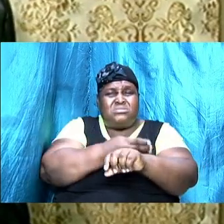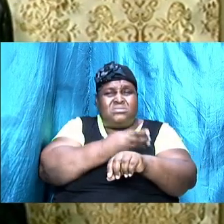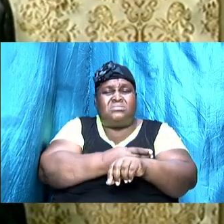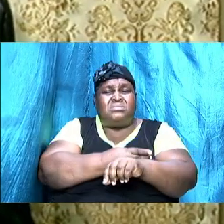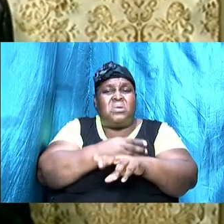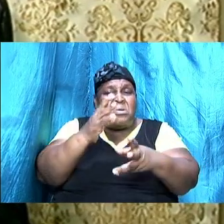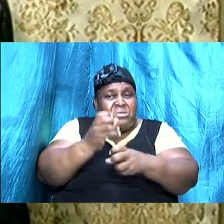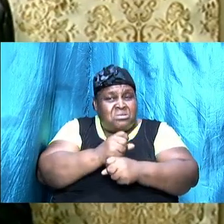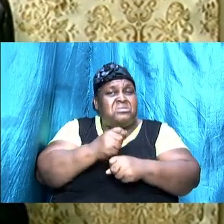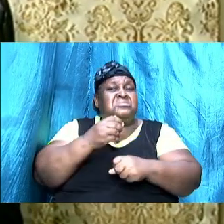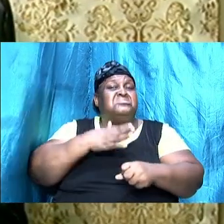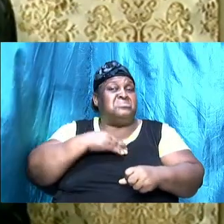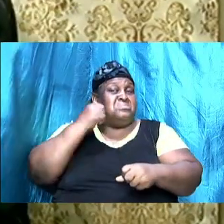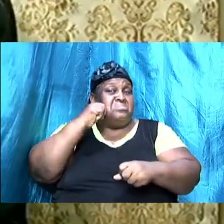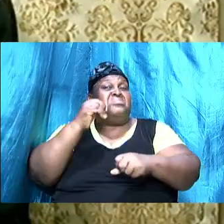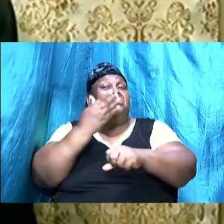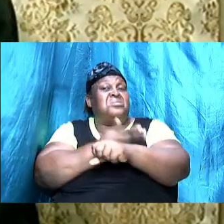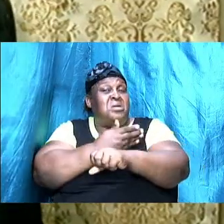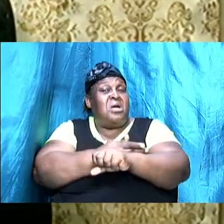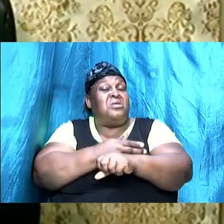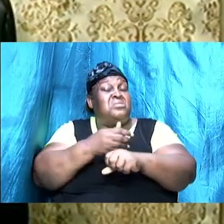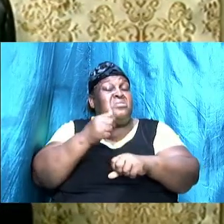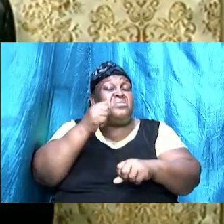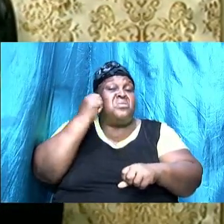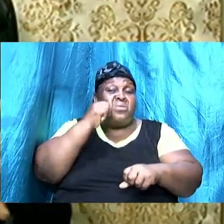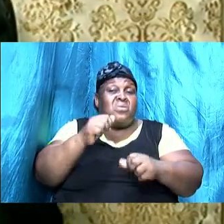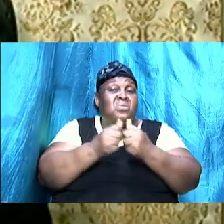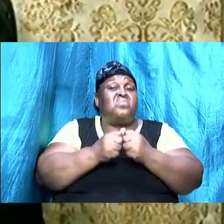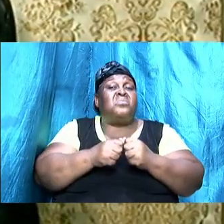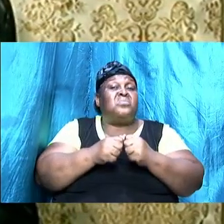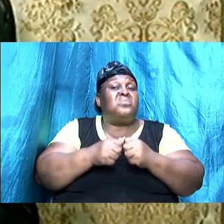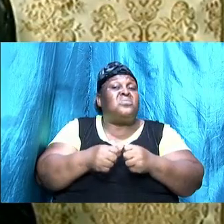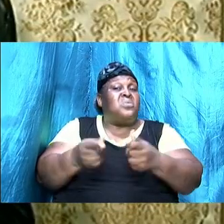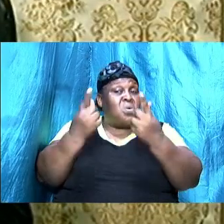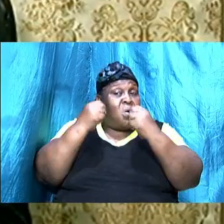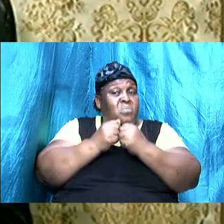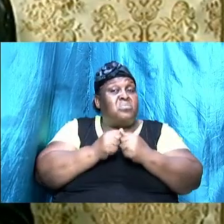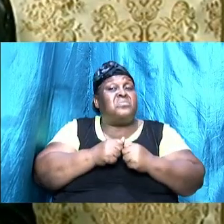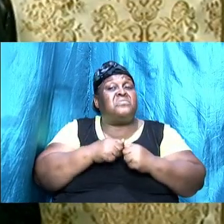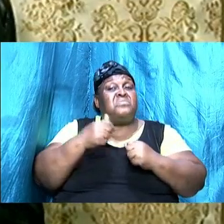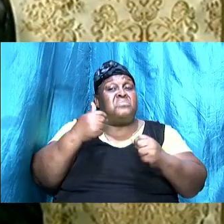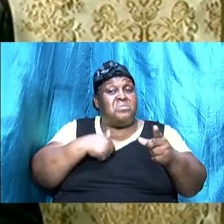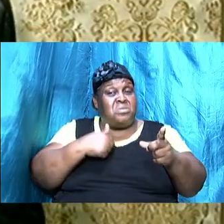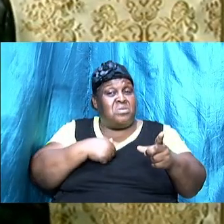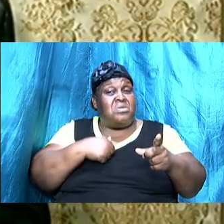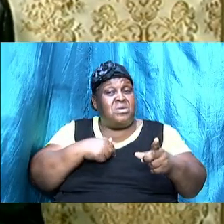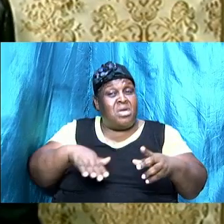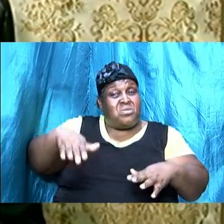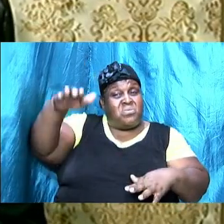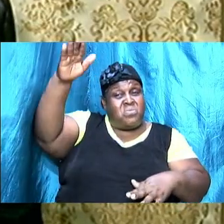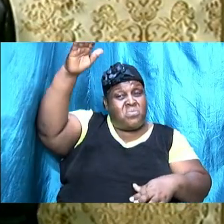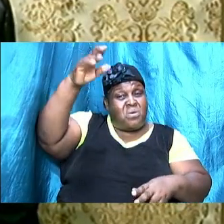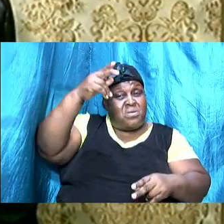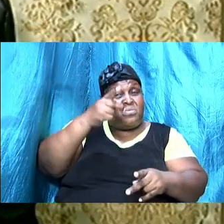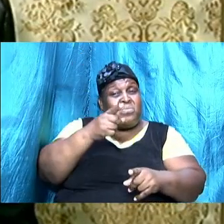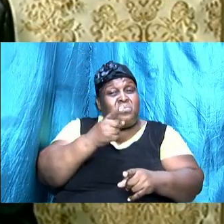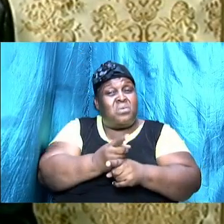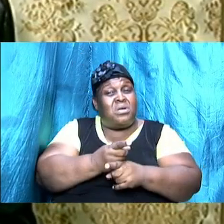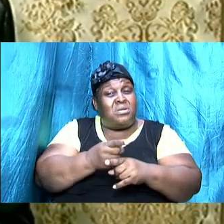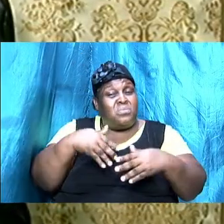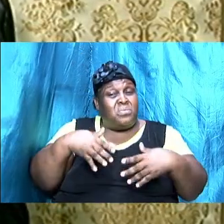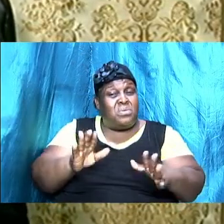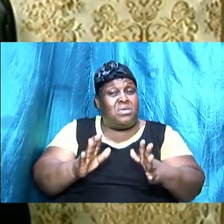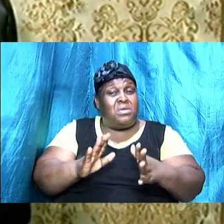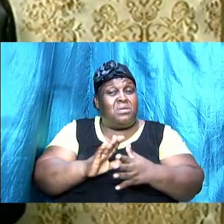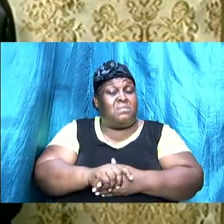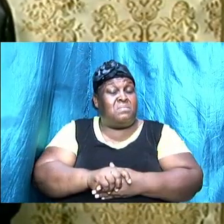my daughters and the girls will go with me and I will do this and bring her up in the right way. What right way?